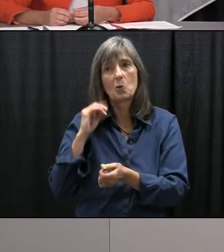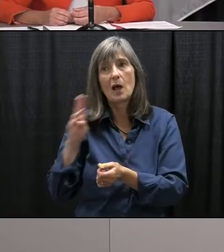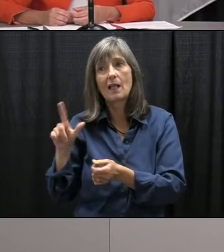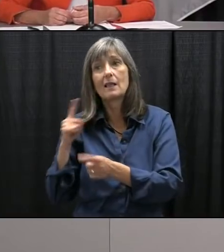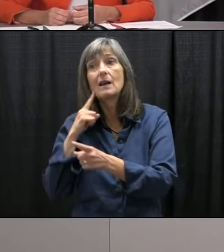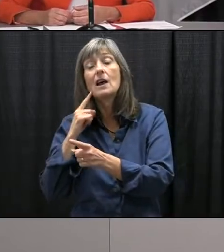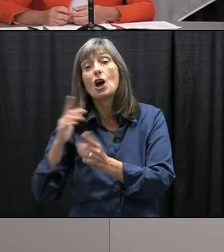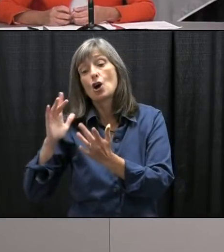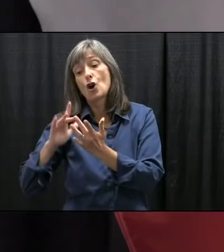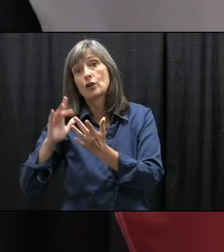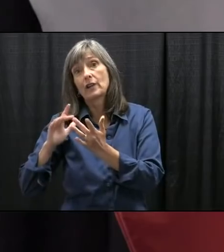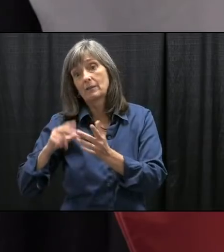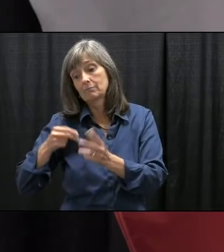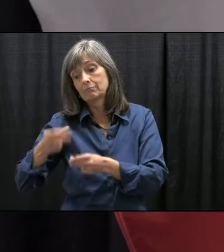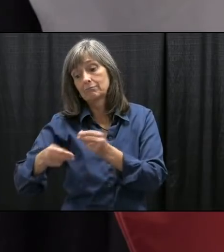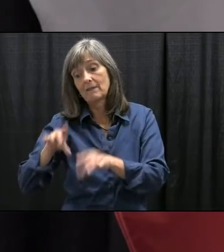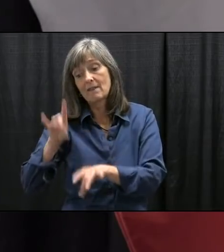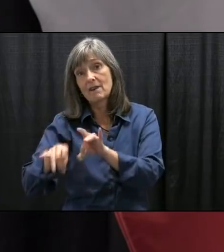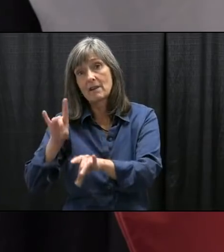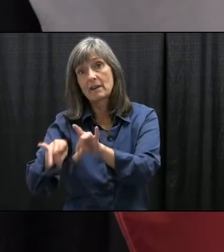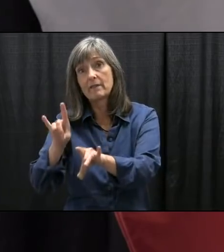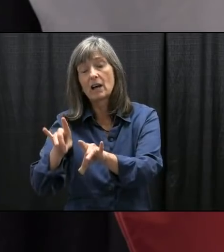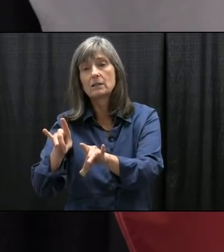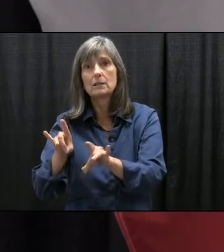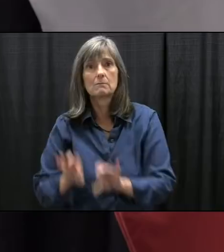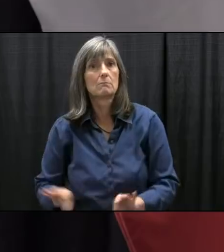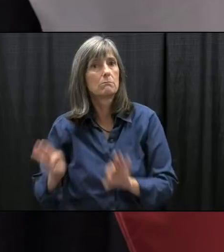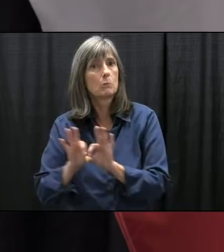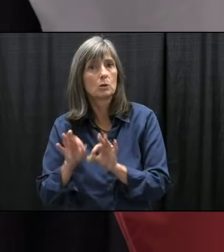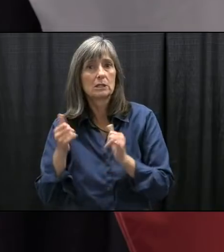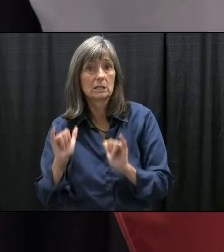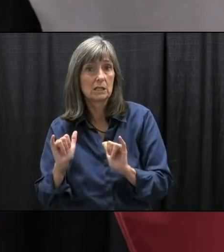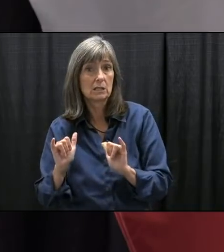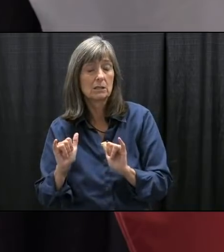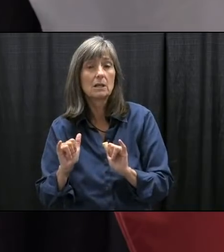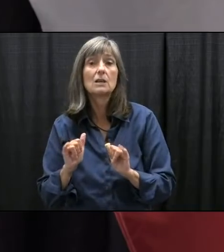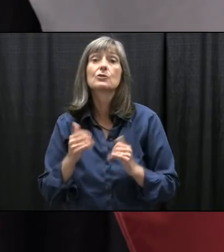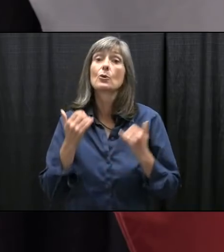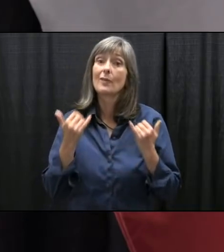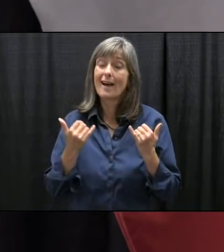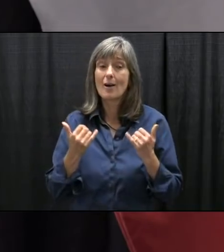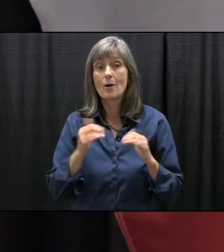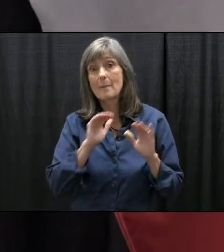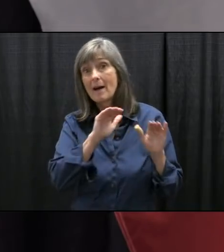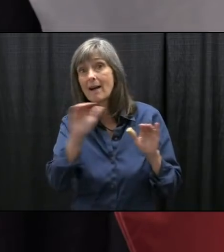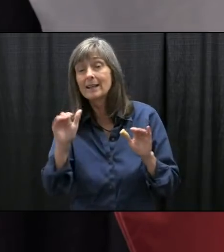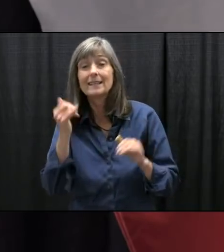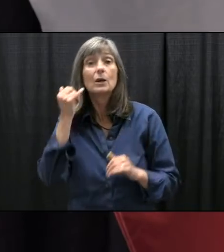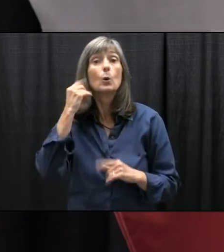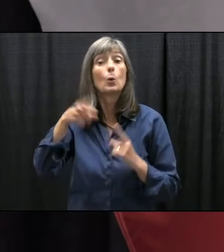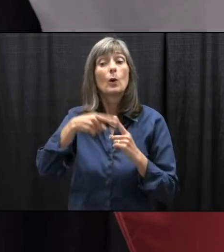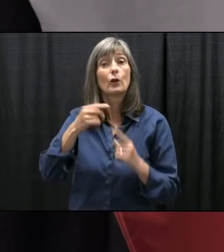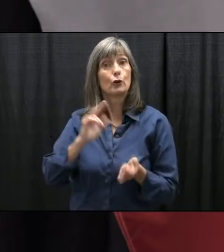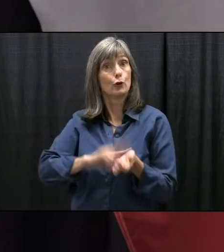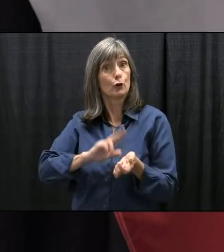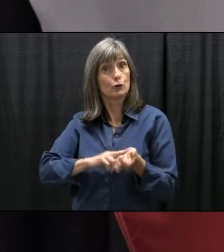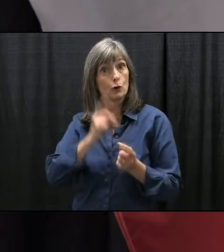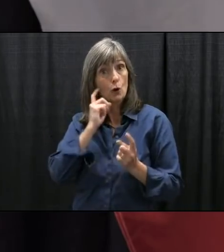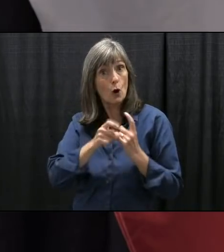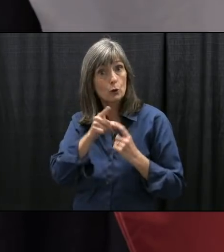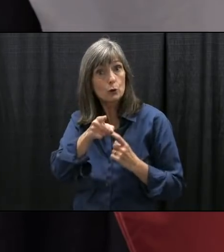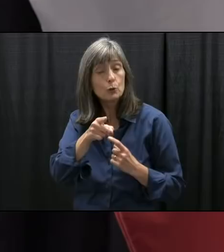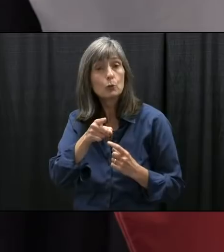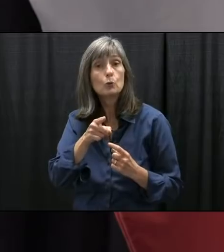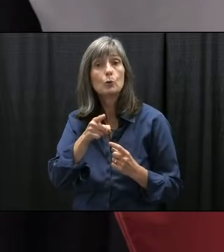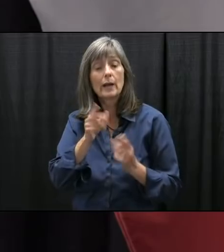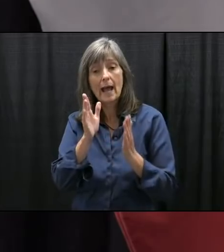still important. And therefore I want to put a plea out to the population that when a nurse phones you and asks